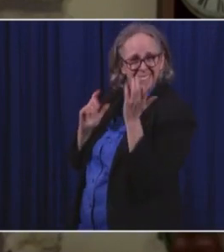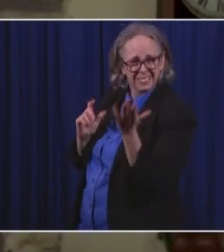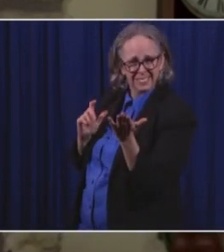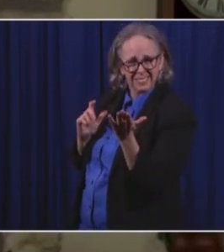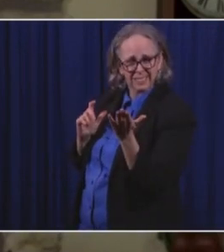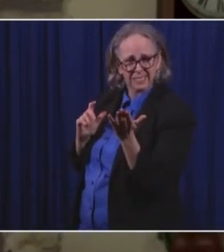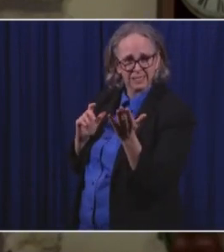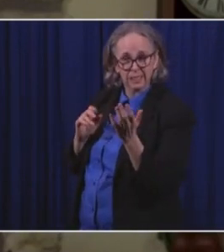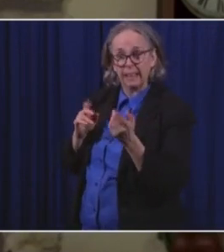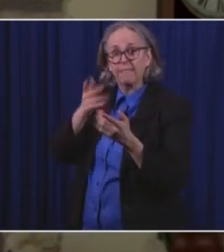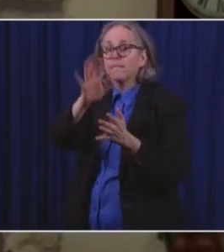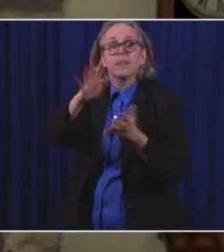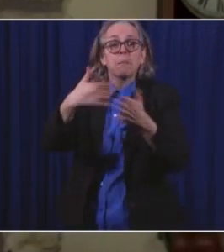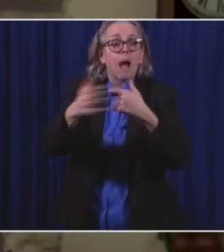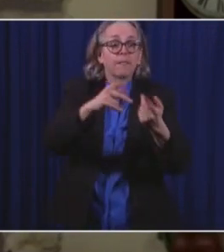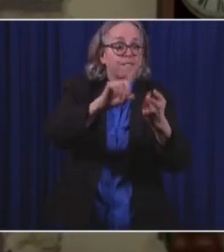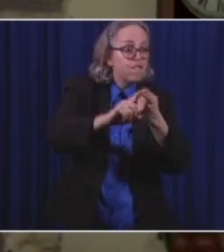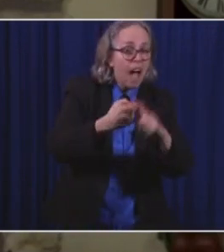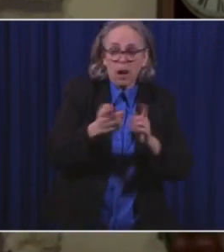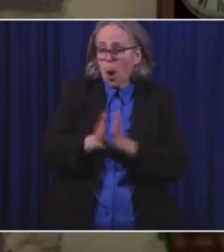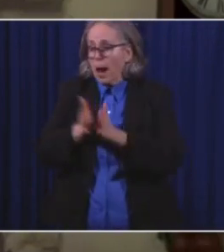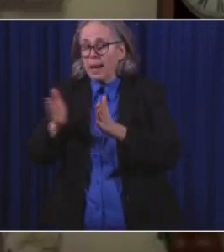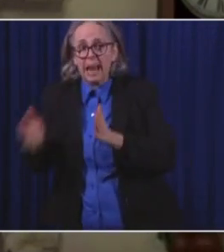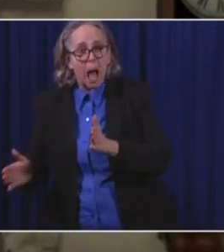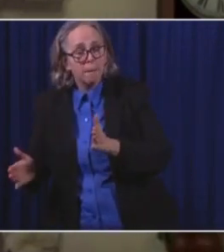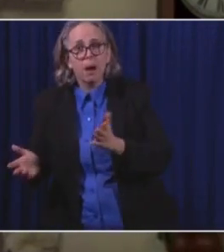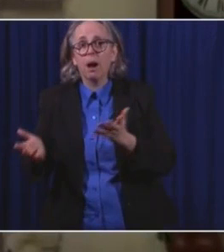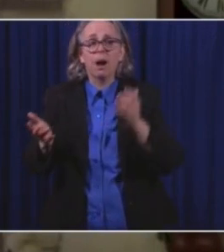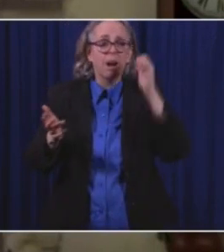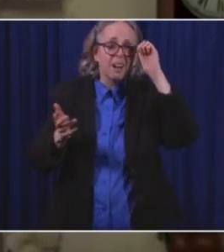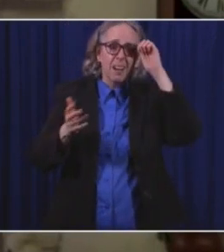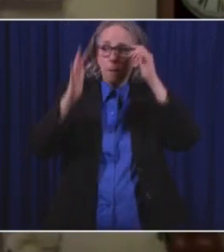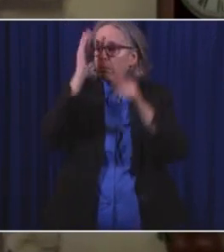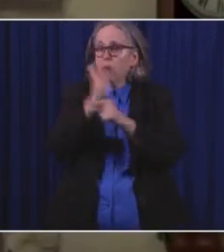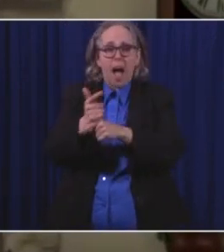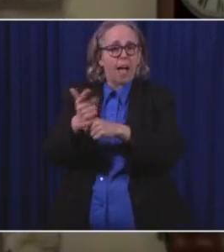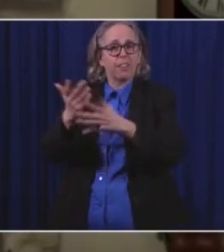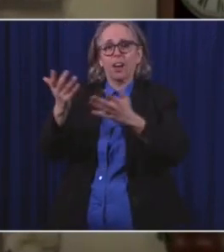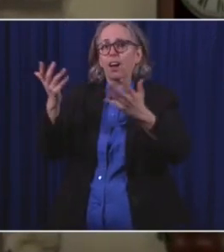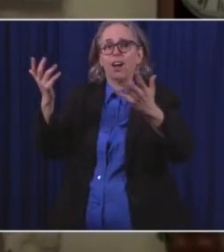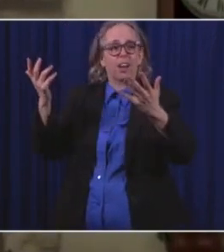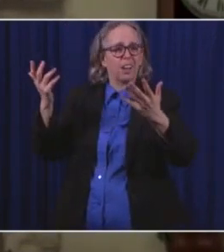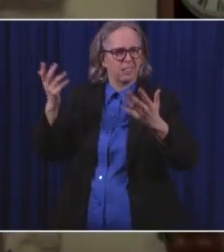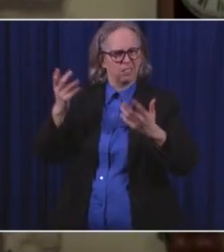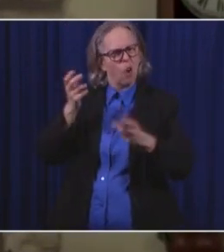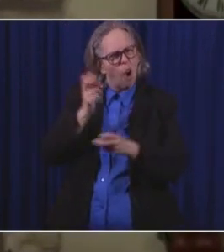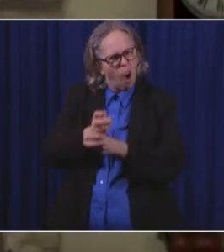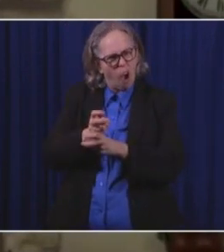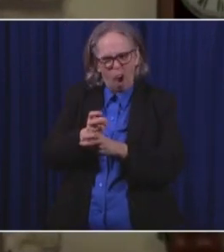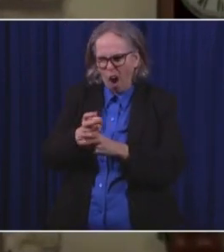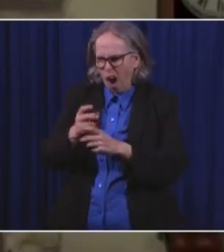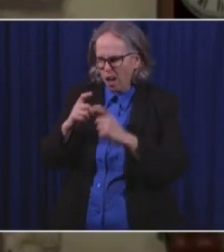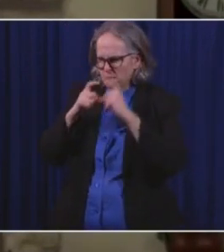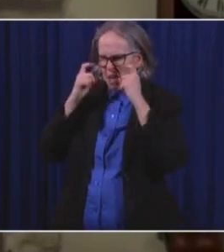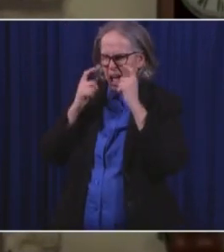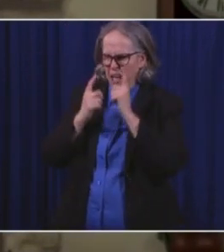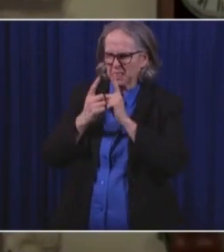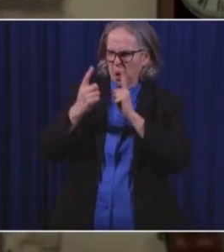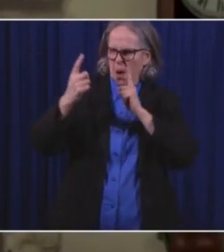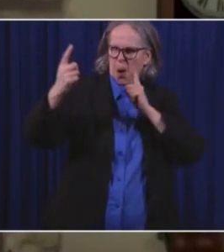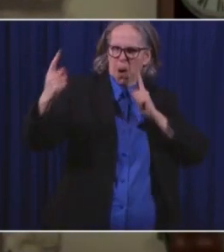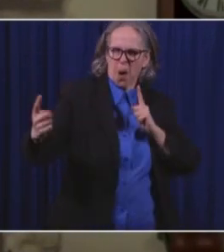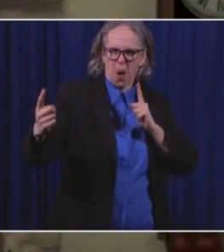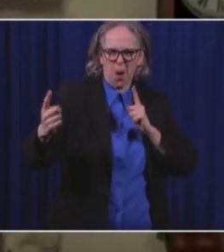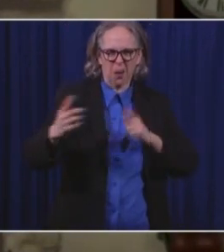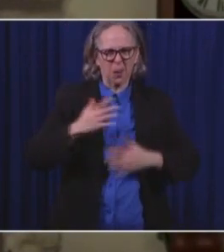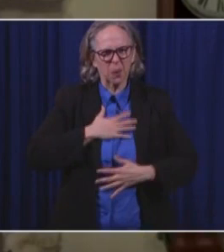a neighbor, if that's our brother-in-law, or our mother, sometimes that's harder to do. But if